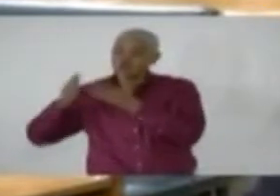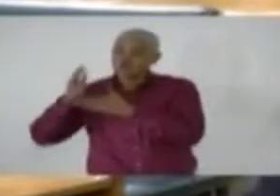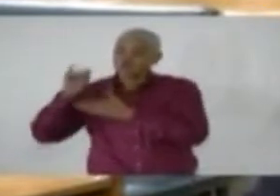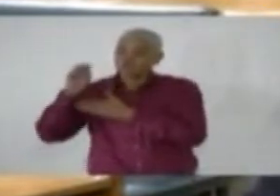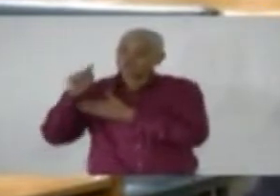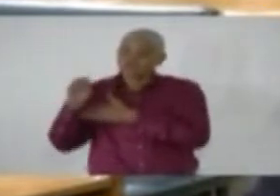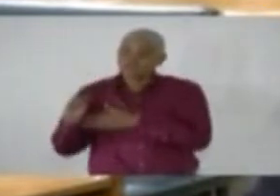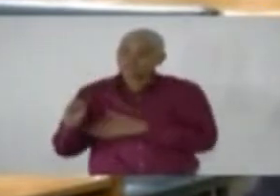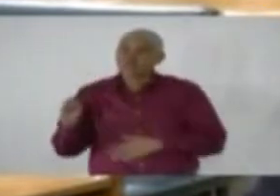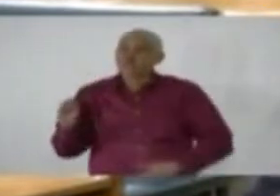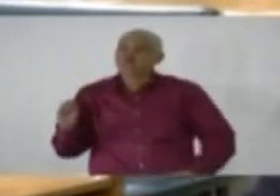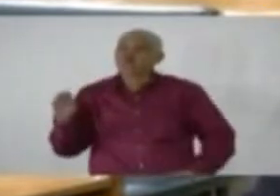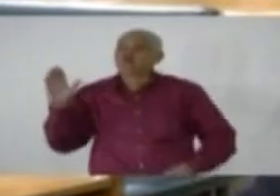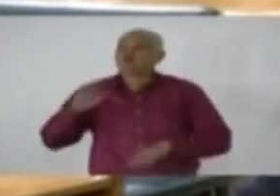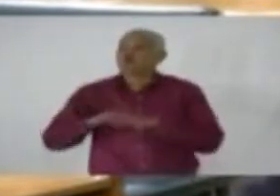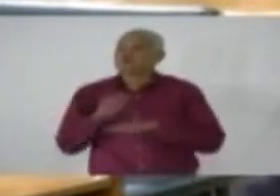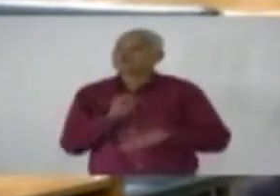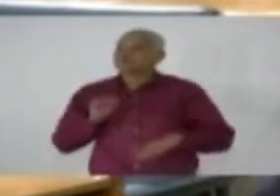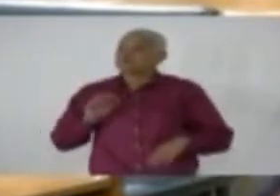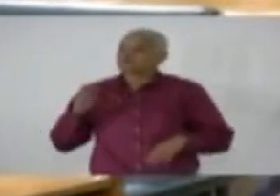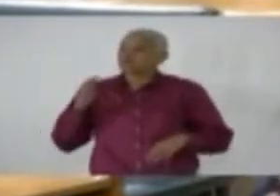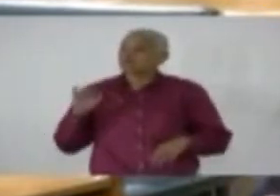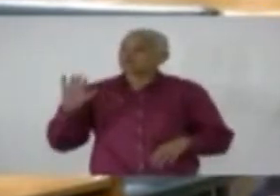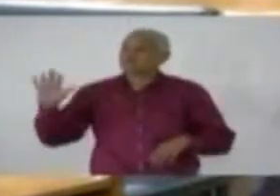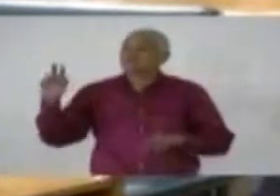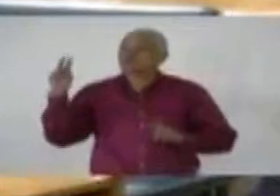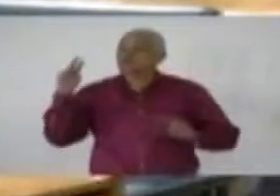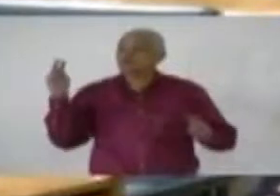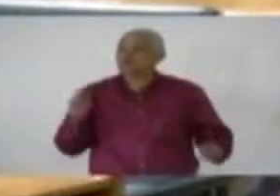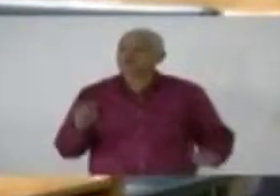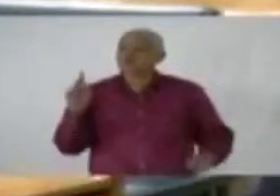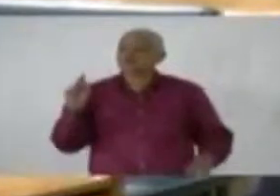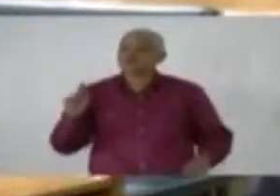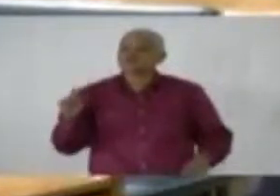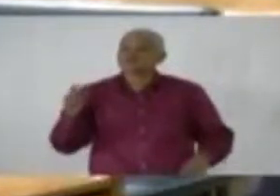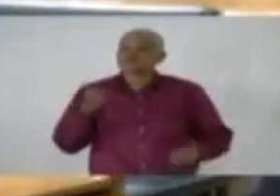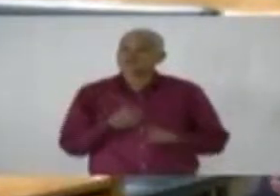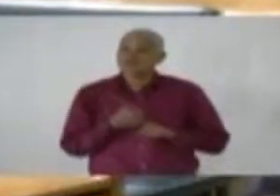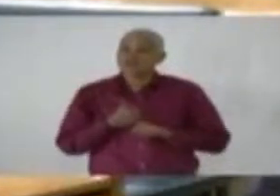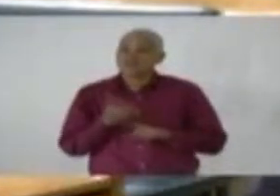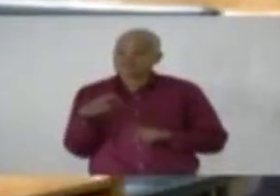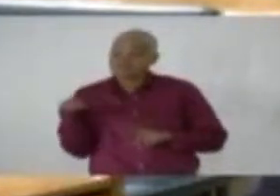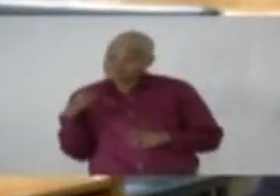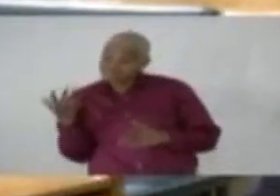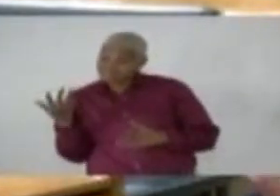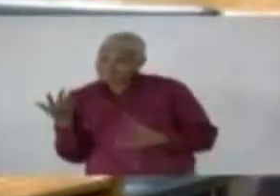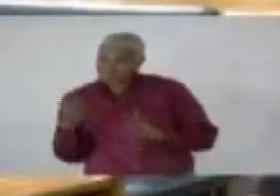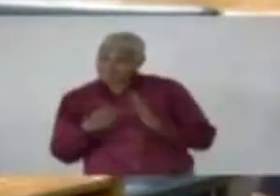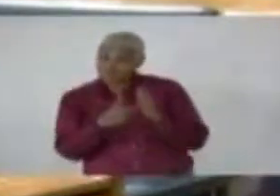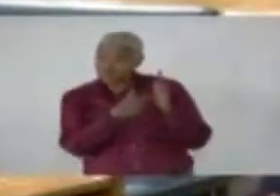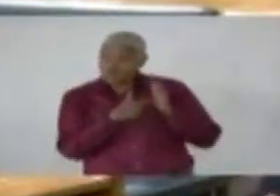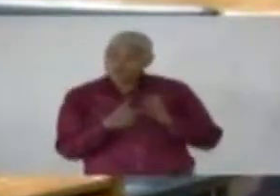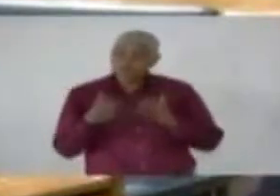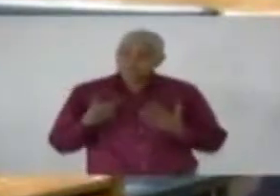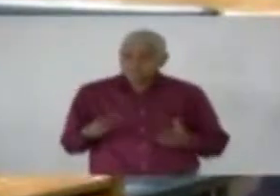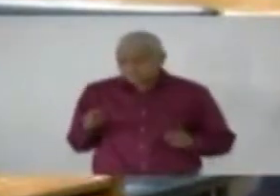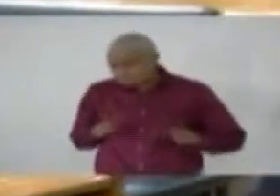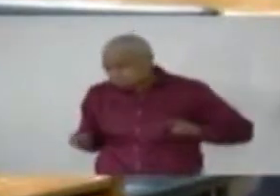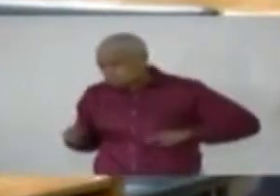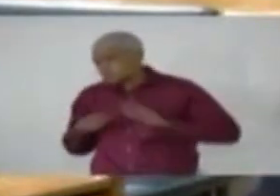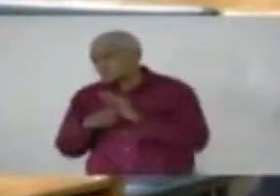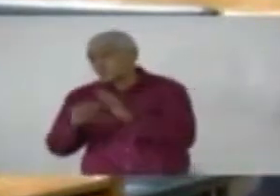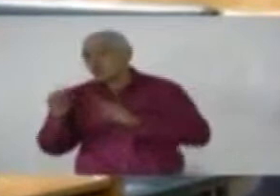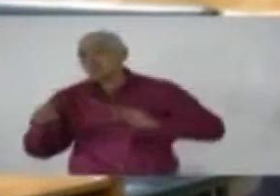JAMPRO under Senator Webby's watch. Shulette Cox and the rest of them, they've shown this to me, shown it to